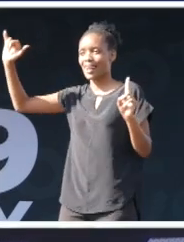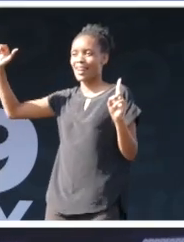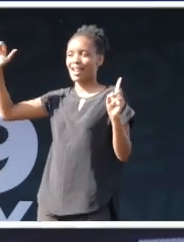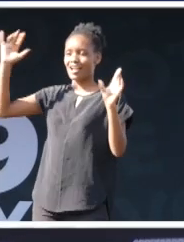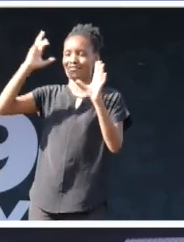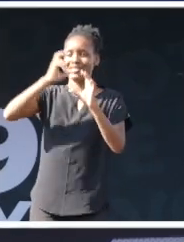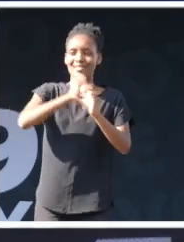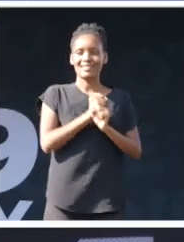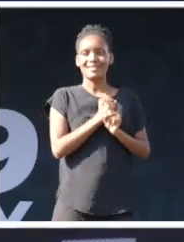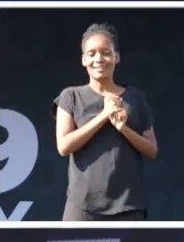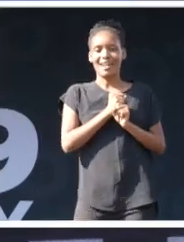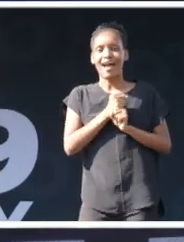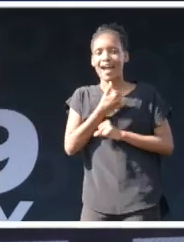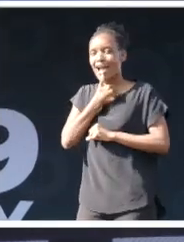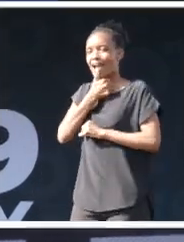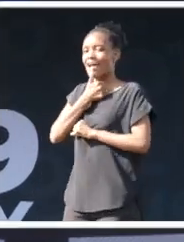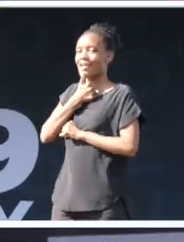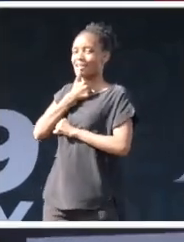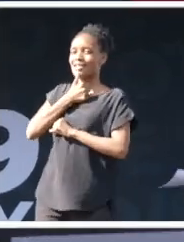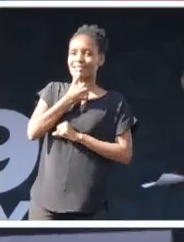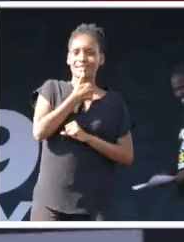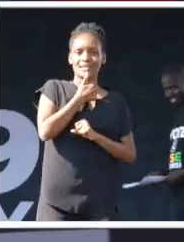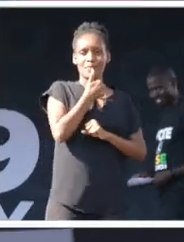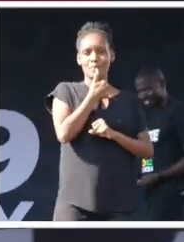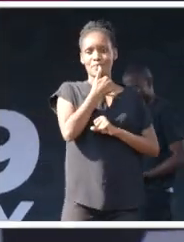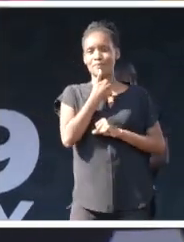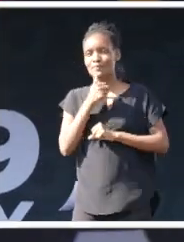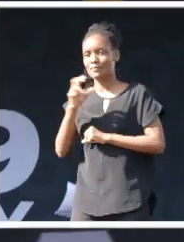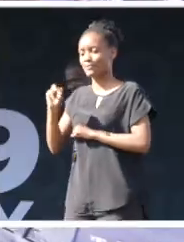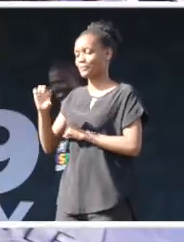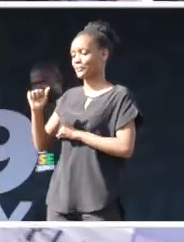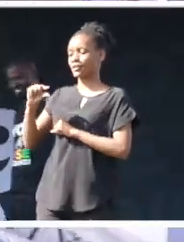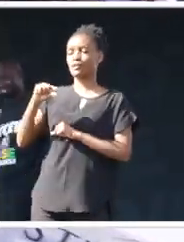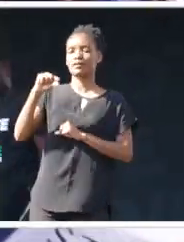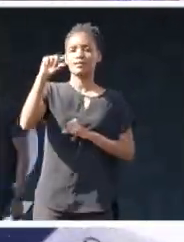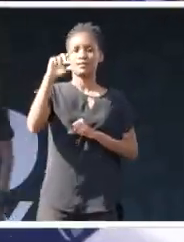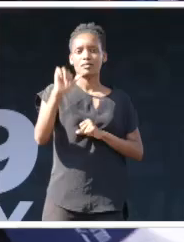Makashule Gana.